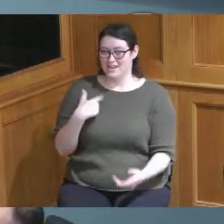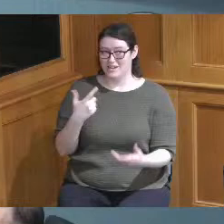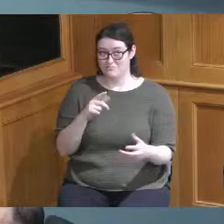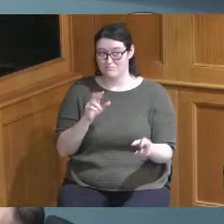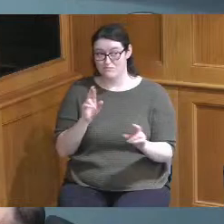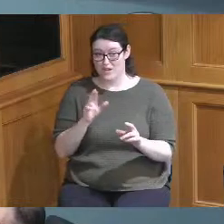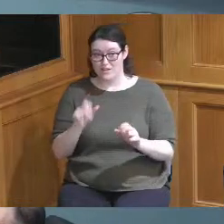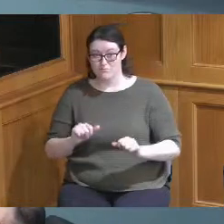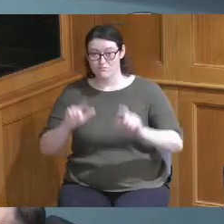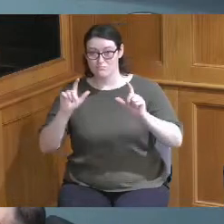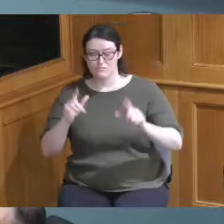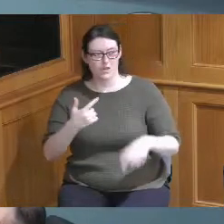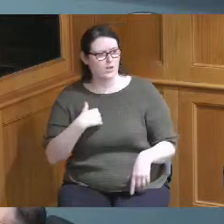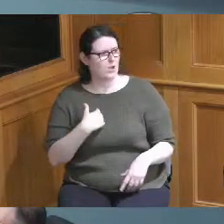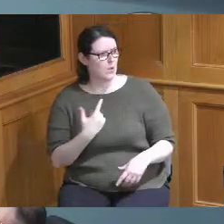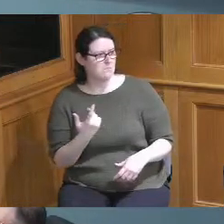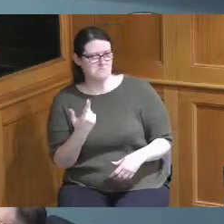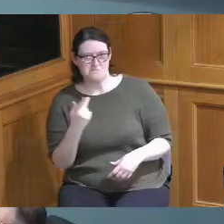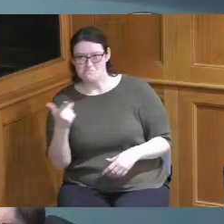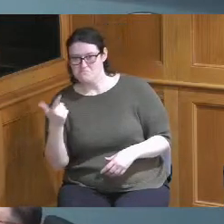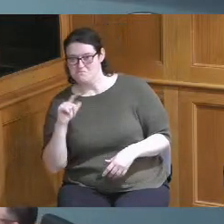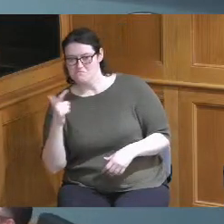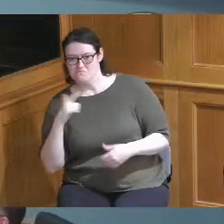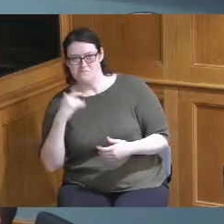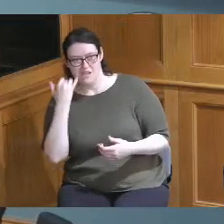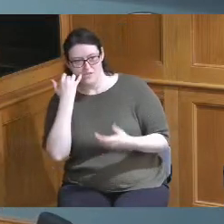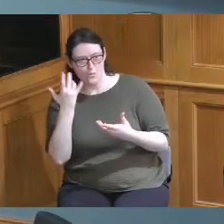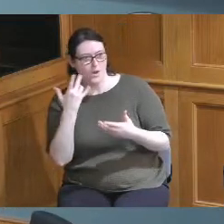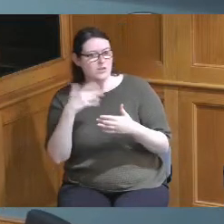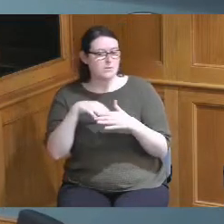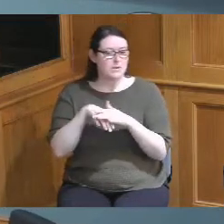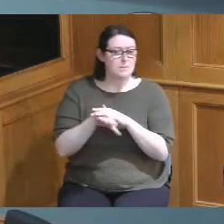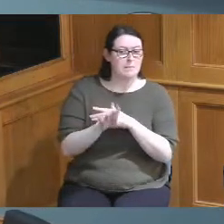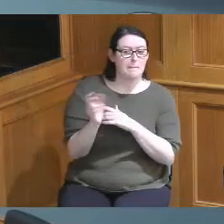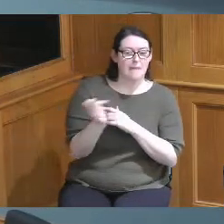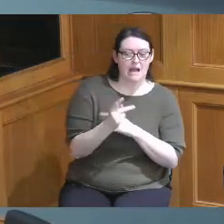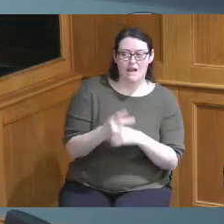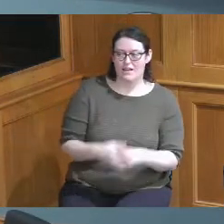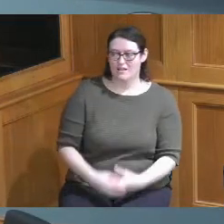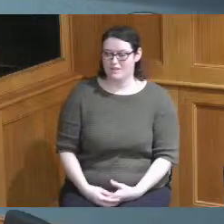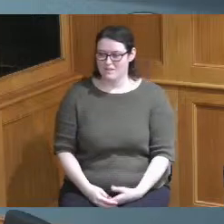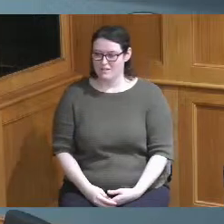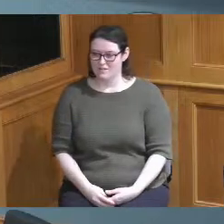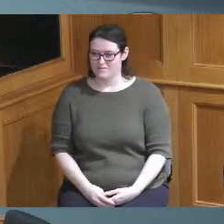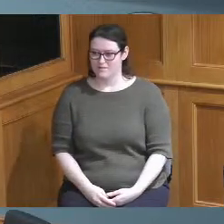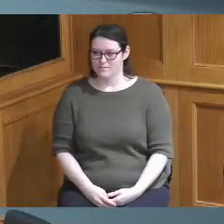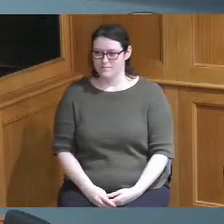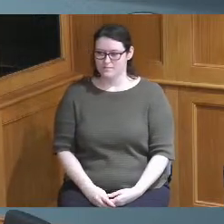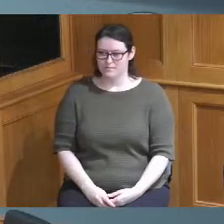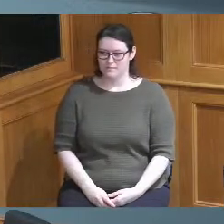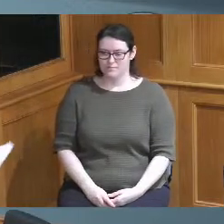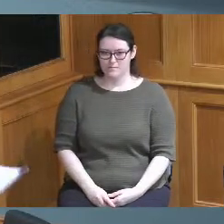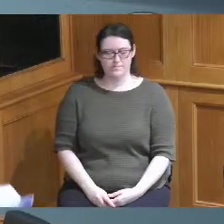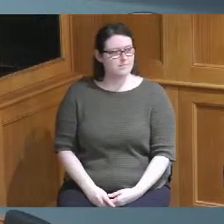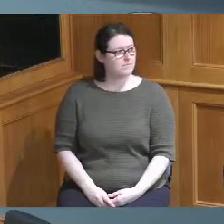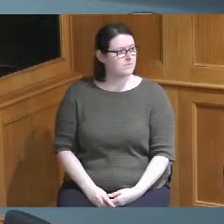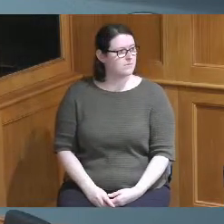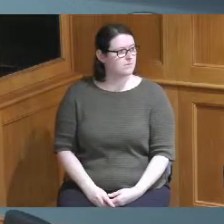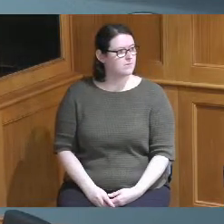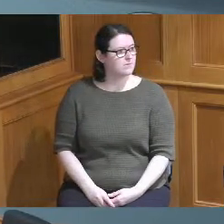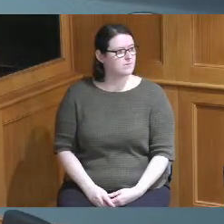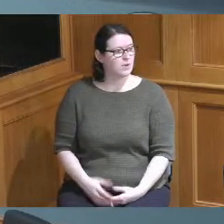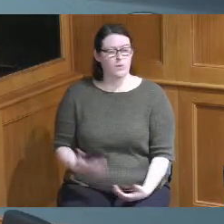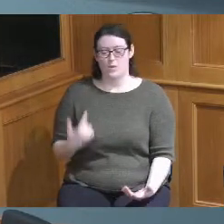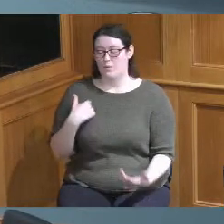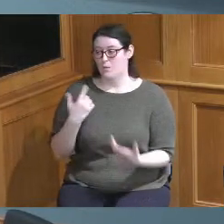to tee it up? One of us will see if she wants to. Okay. She's grabbing them. Just while